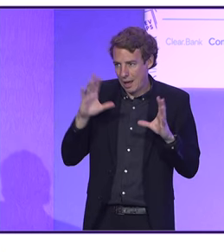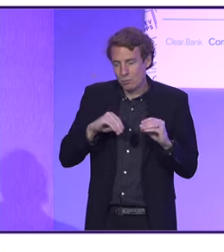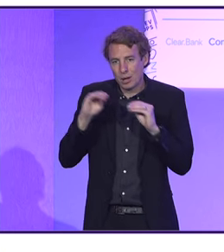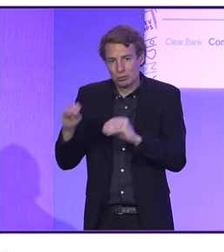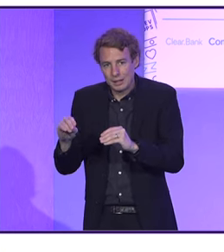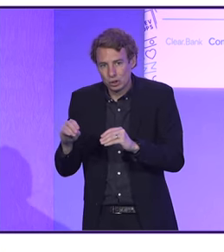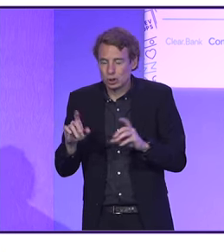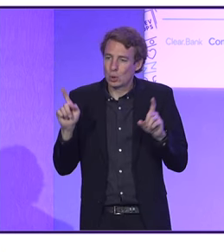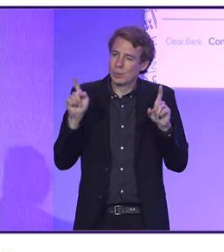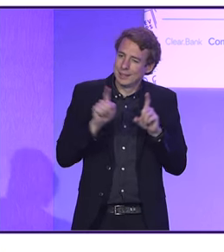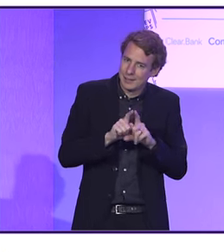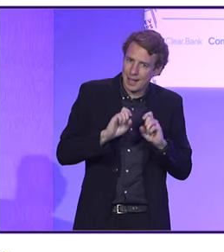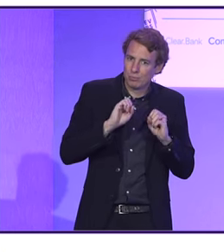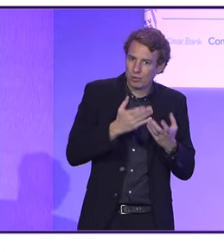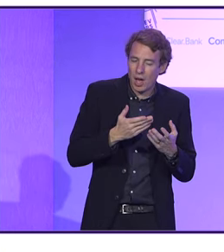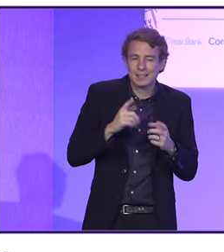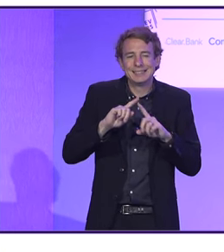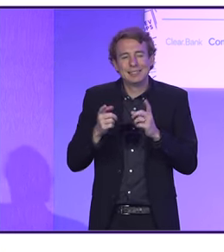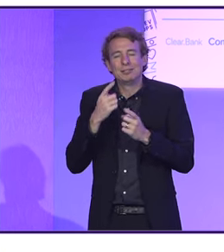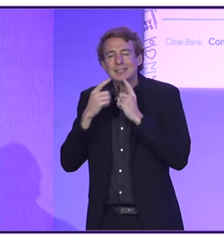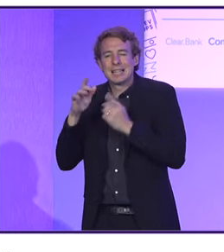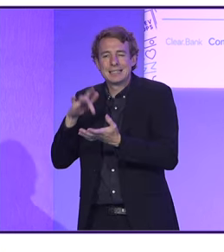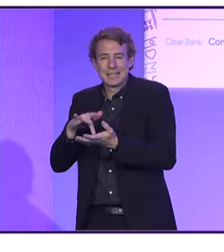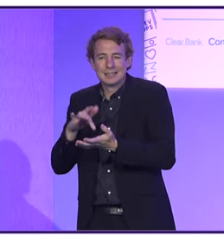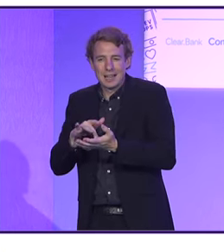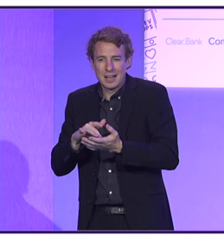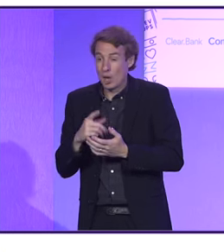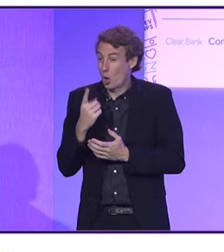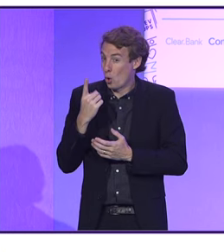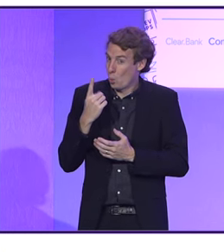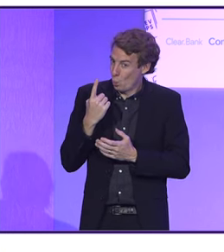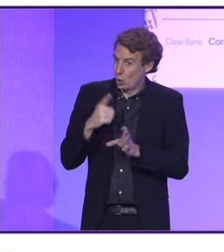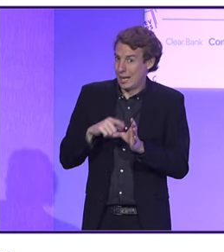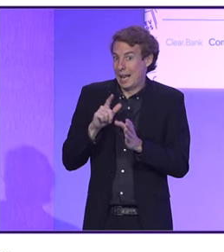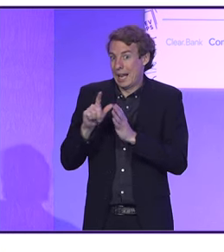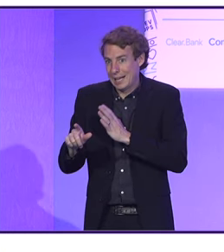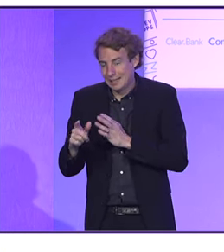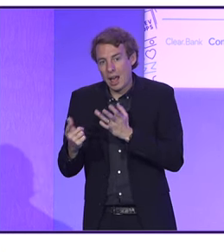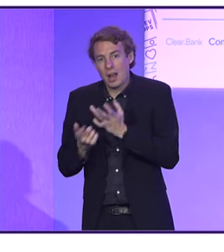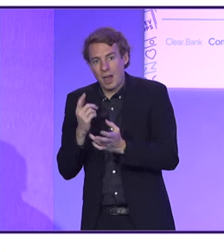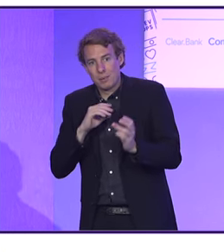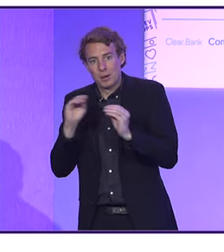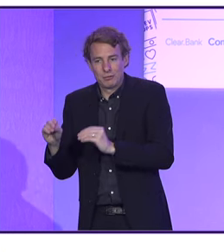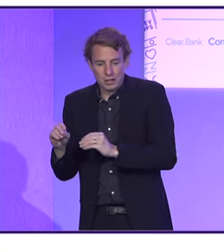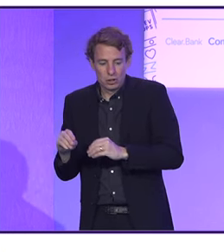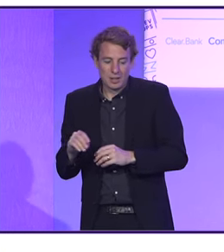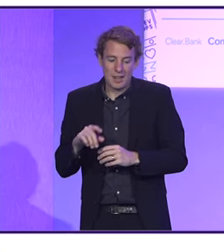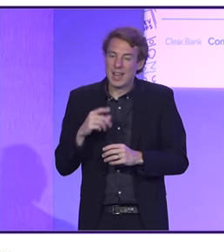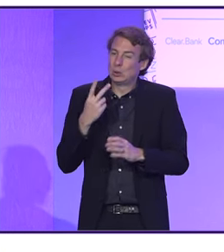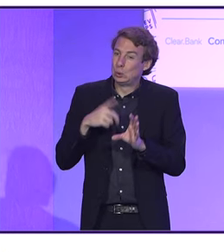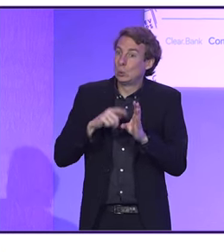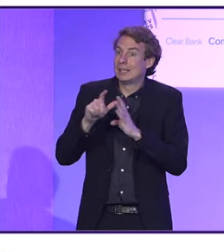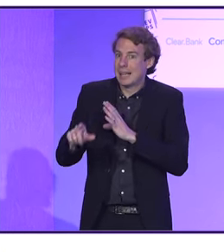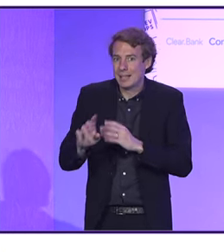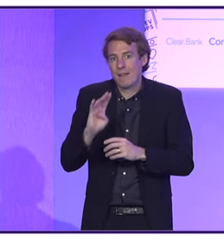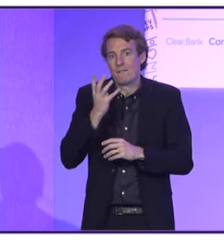different data center. 1 year after that, we did another cloud migration. And then 2 years after that, we did a fourth cloud migration, this